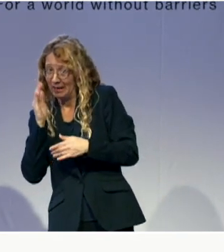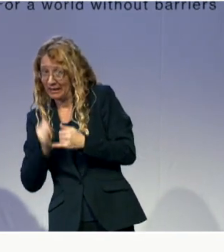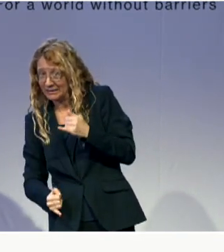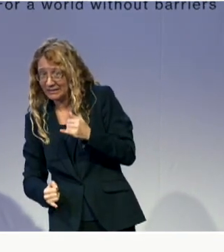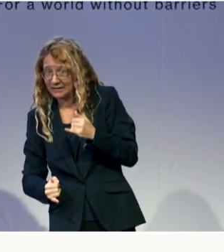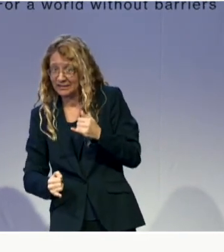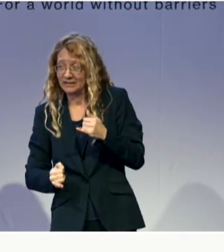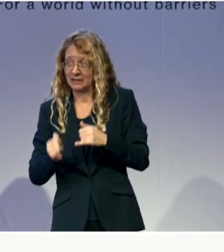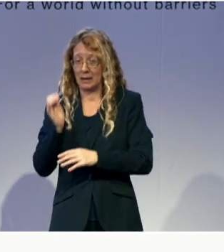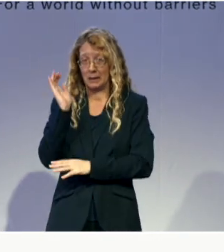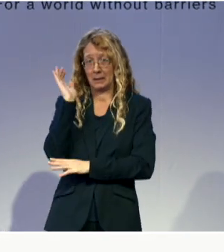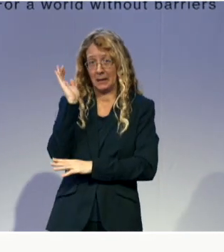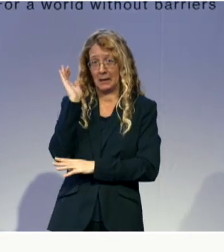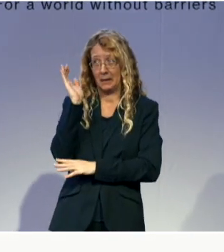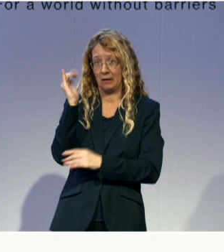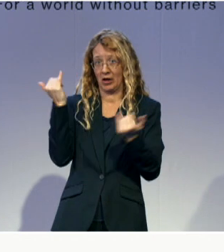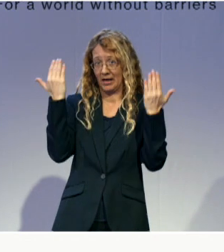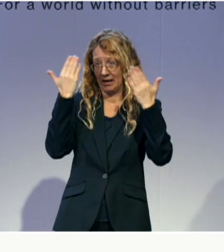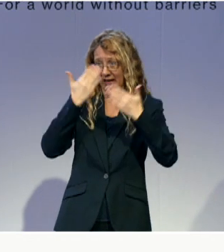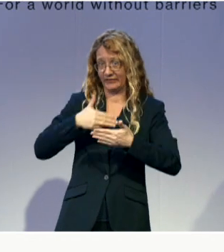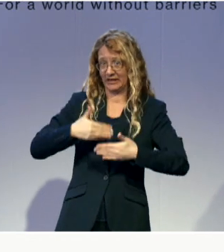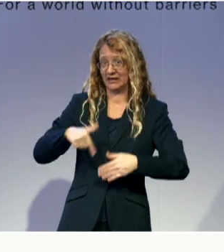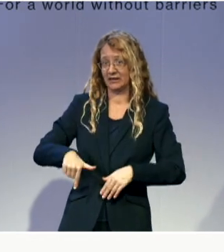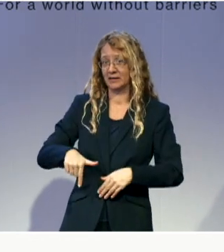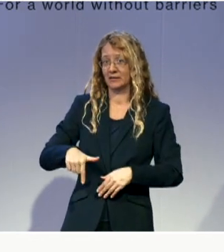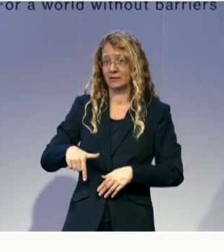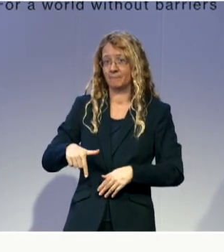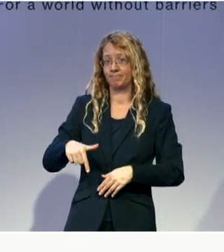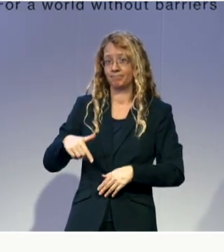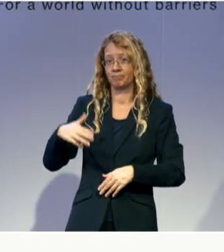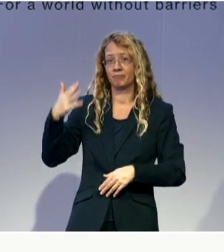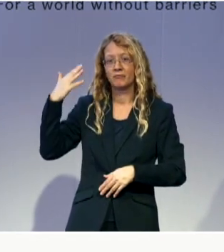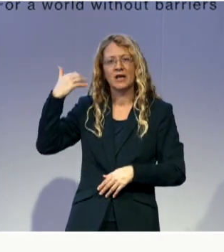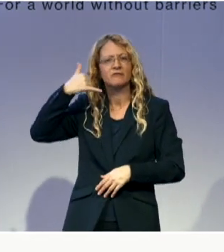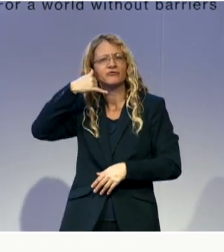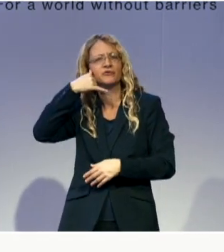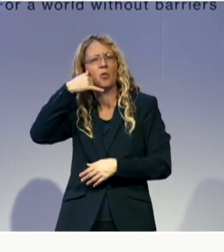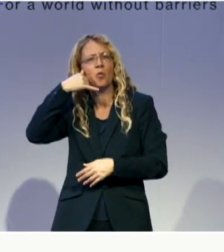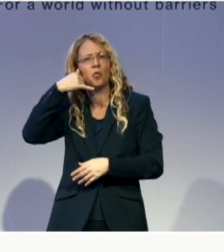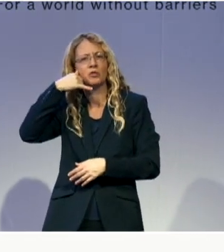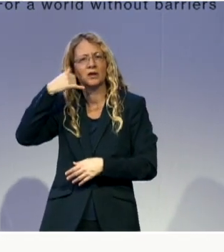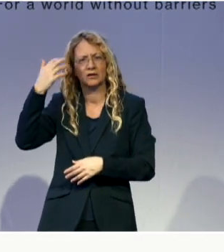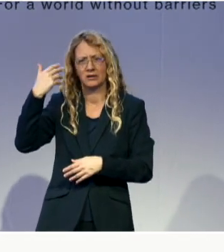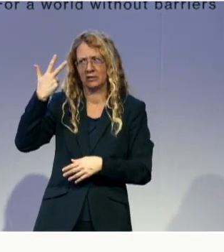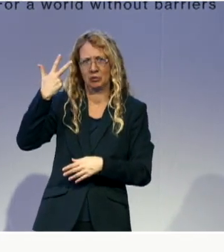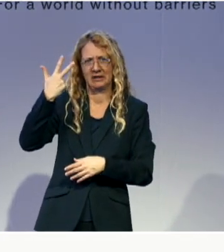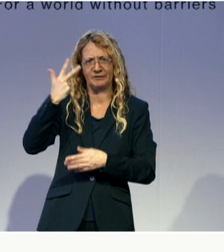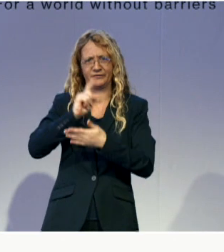came across this gentleman. We had a phone call 3 weeks ago, the first time we'd ever spoken, and it was for nearly 3